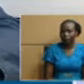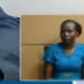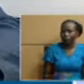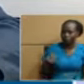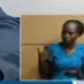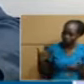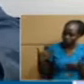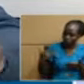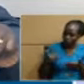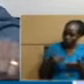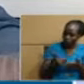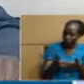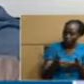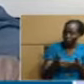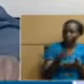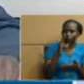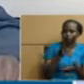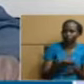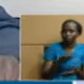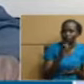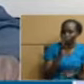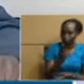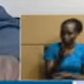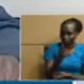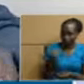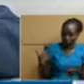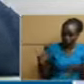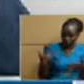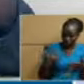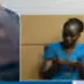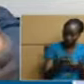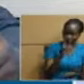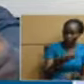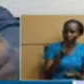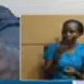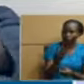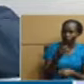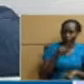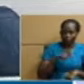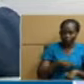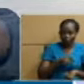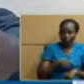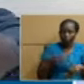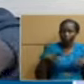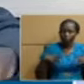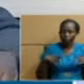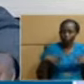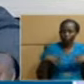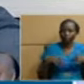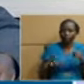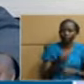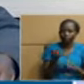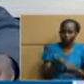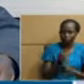this journey of the reform since 2004, when the pension reform started, or the debate, when they had